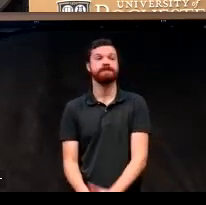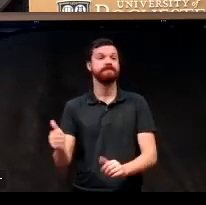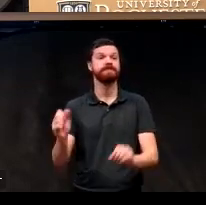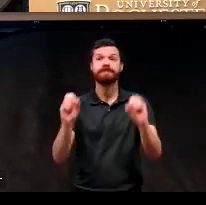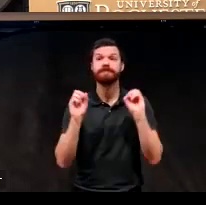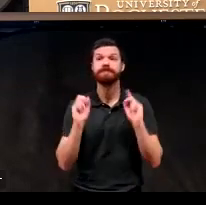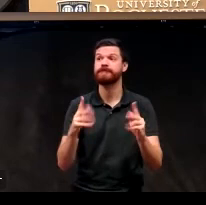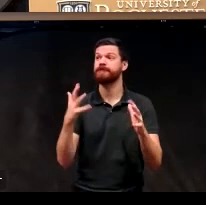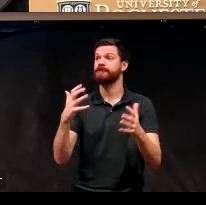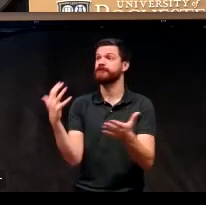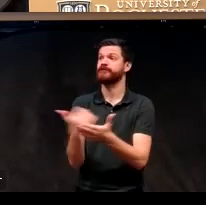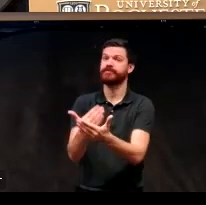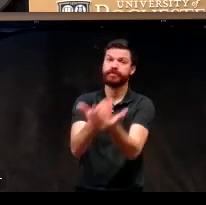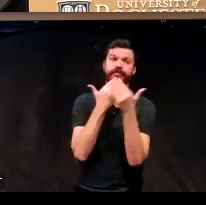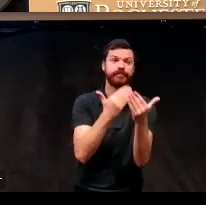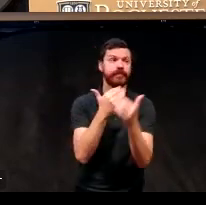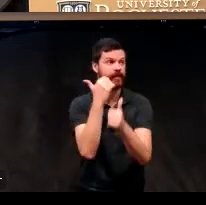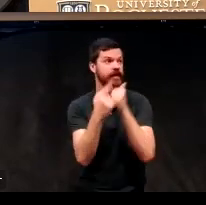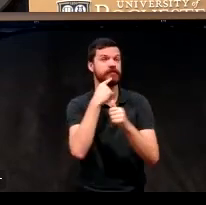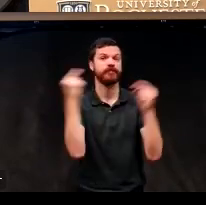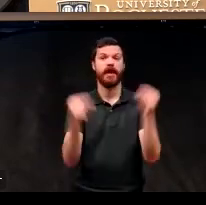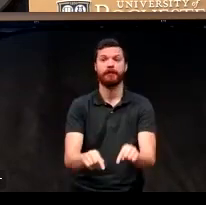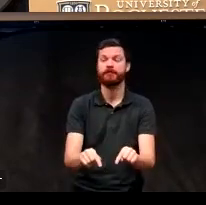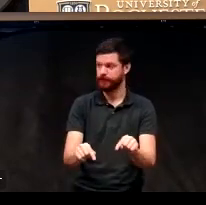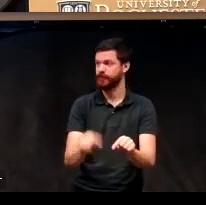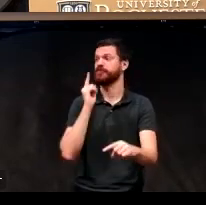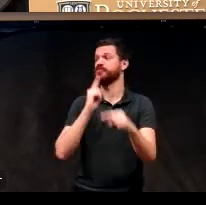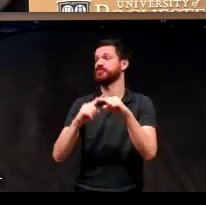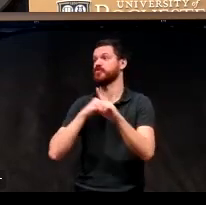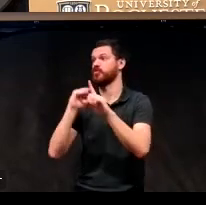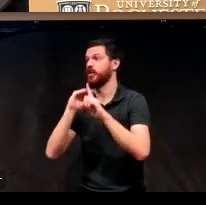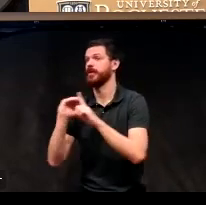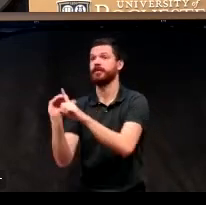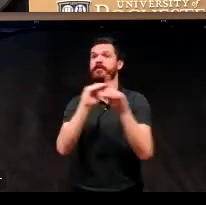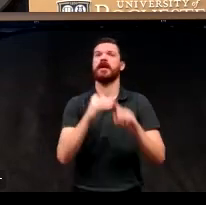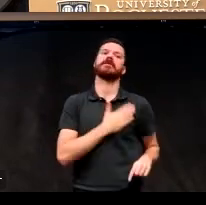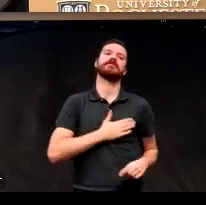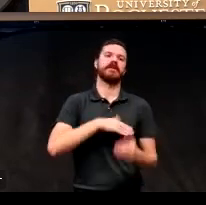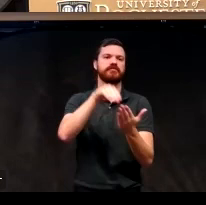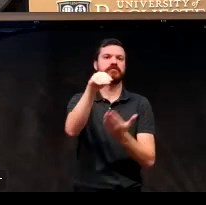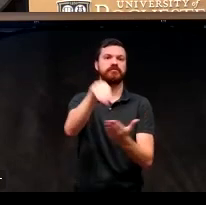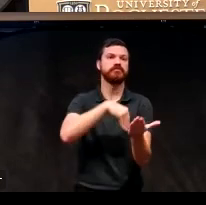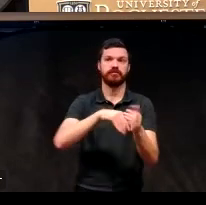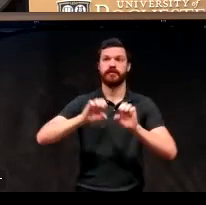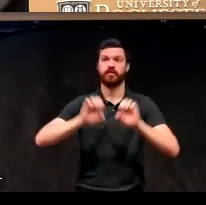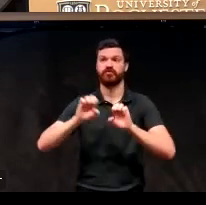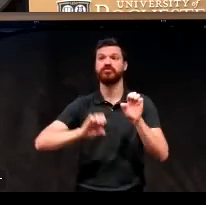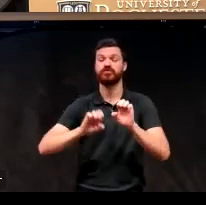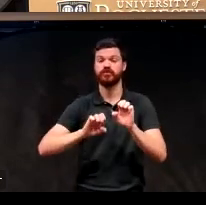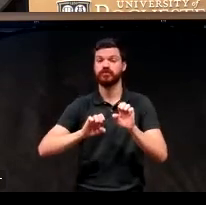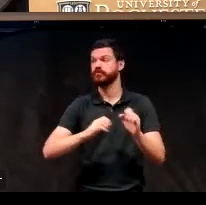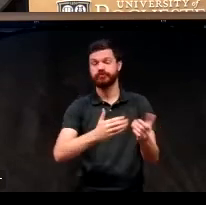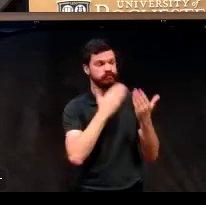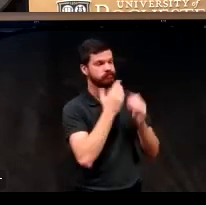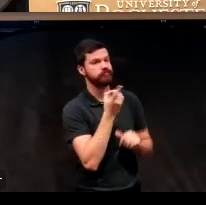Okay, well, I want to thank everybody for coming. I want to remind everybody to please complete the evaluation. I want to